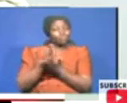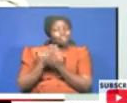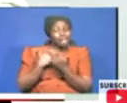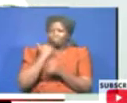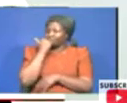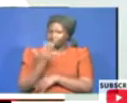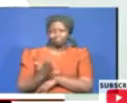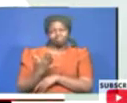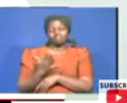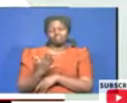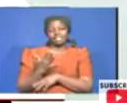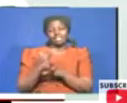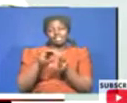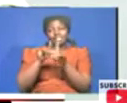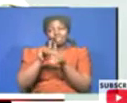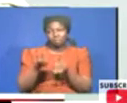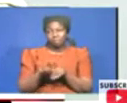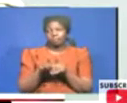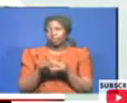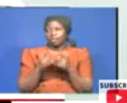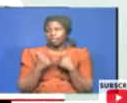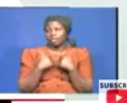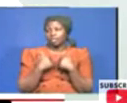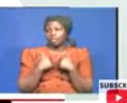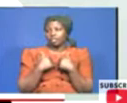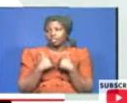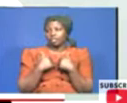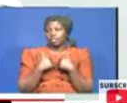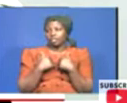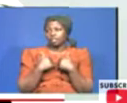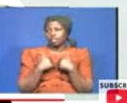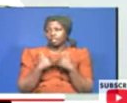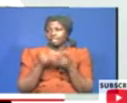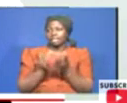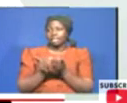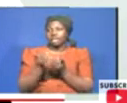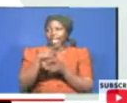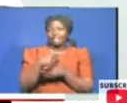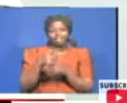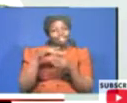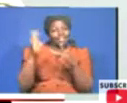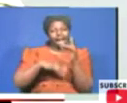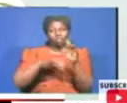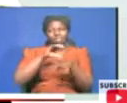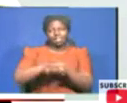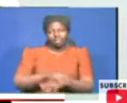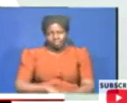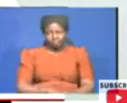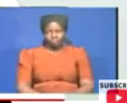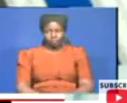And to have data, they cannot get. You cannot get it. Let me ask